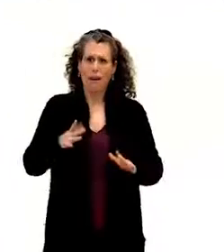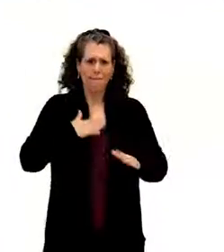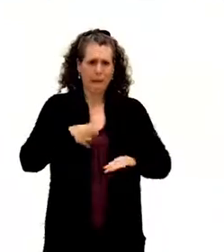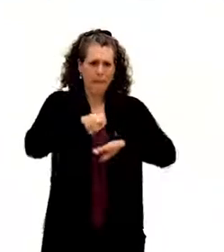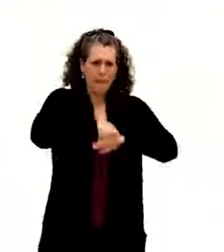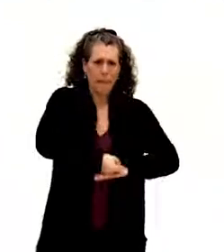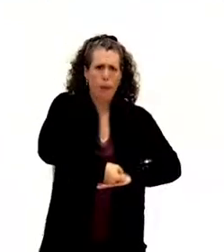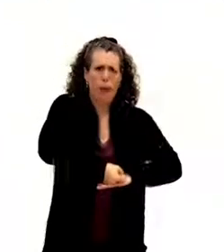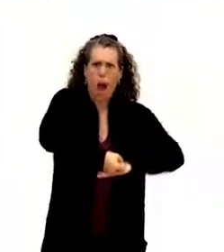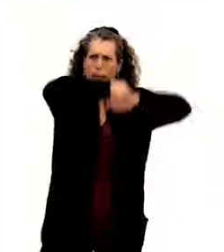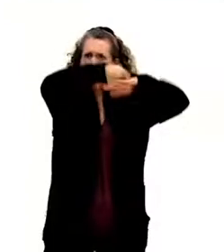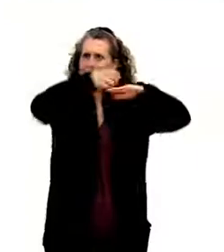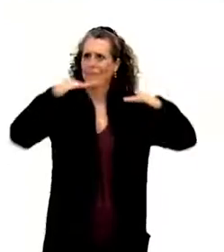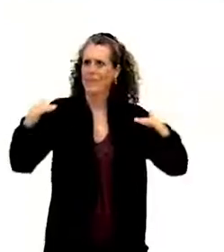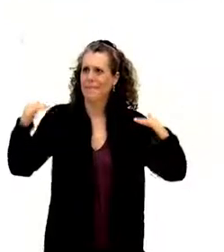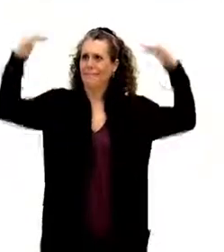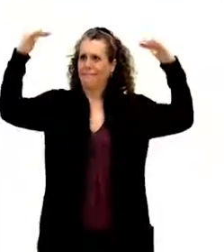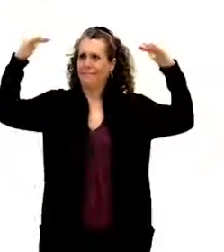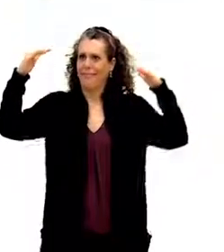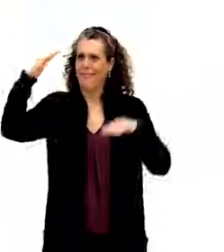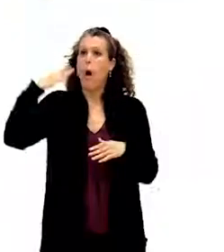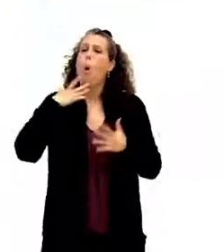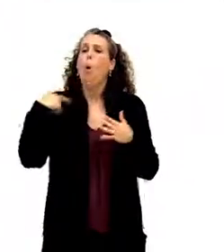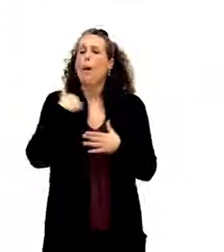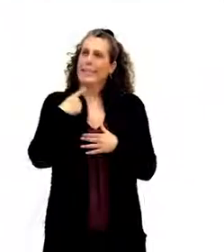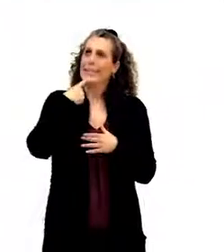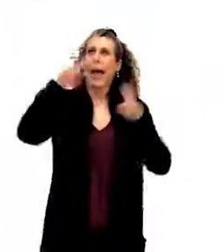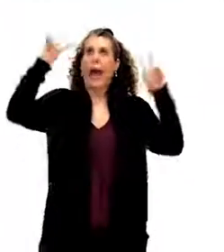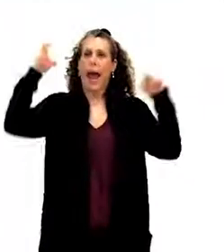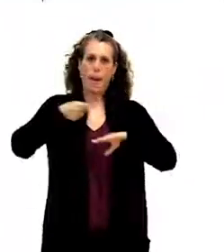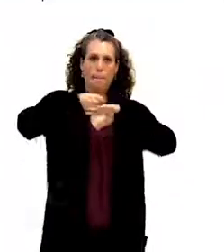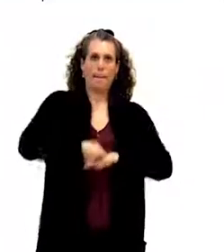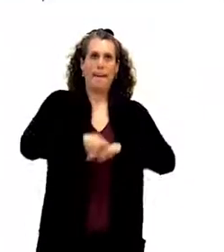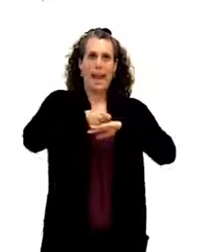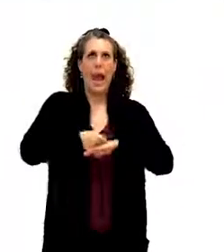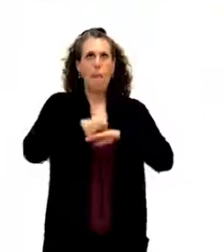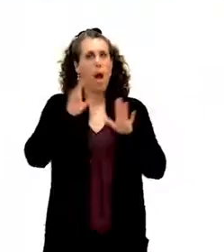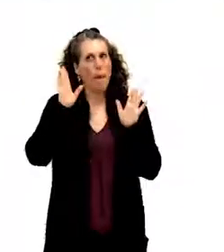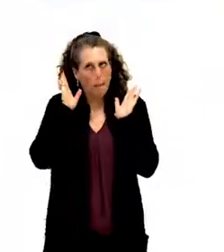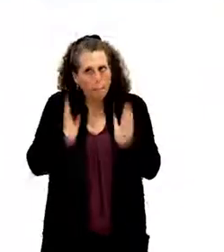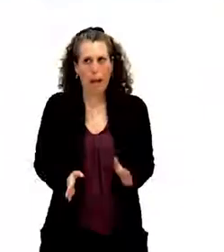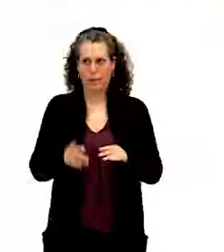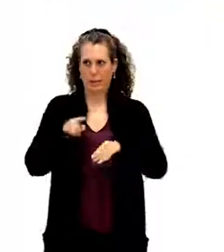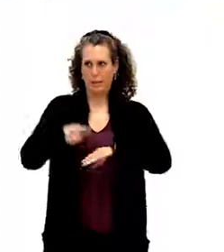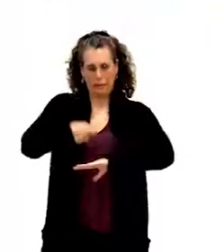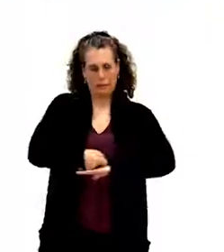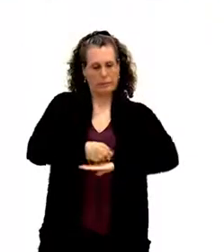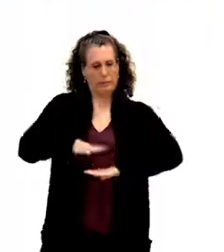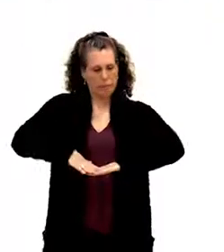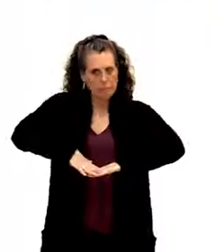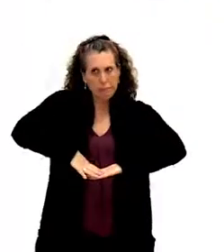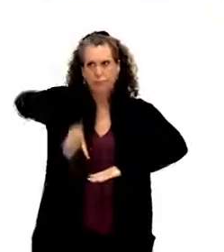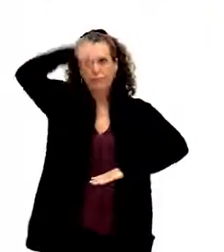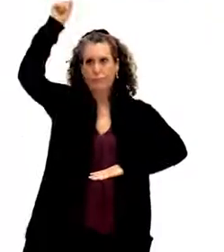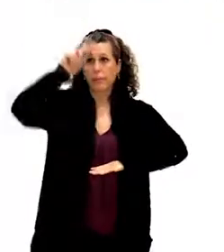We like minimum standard because it's an insurance policy, but we need that standard of a minimum